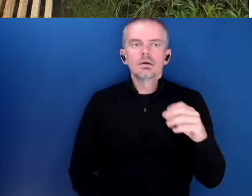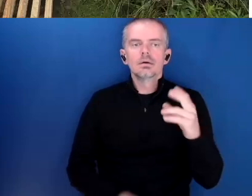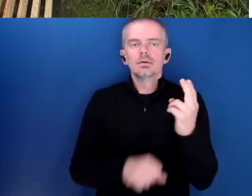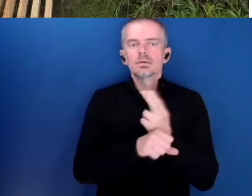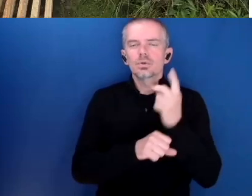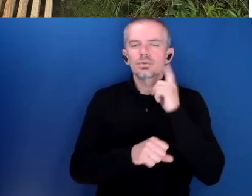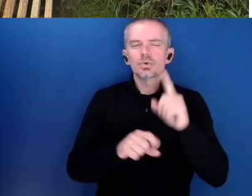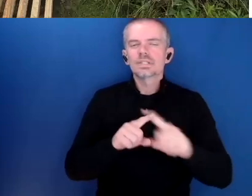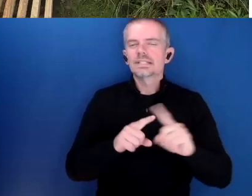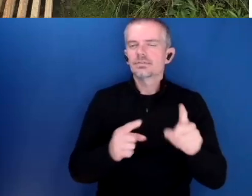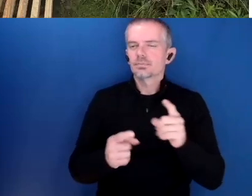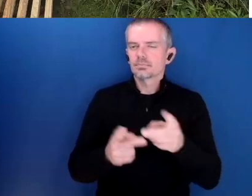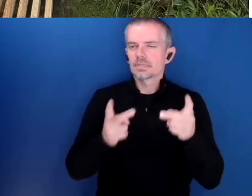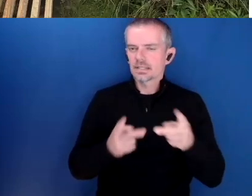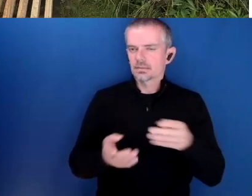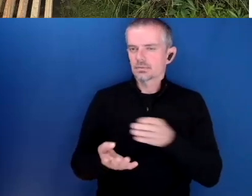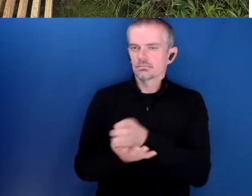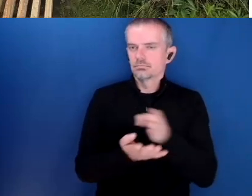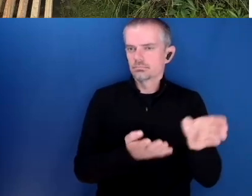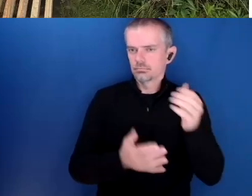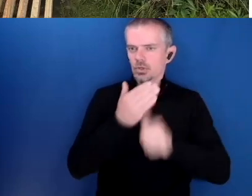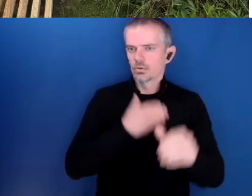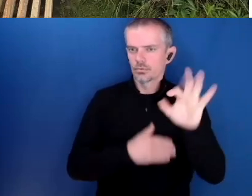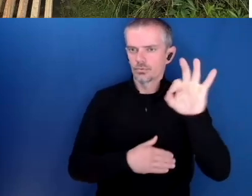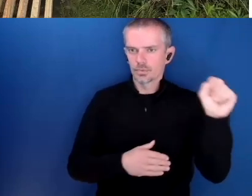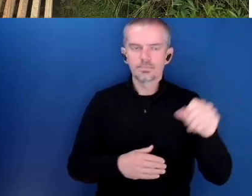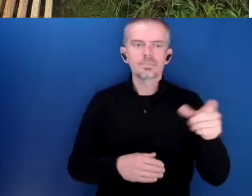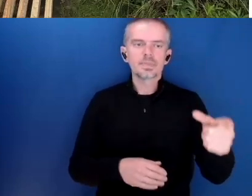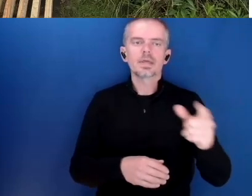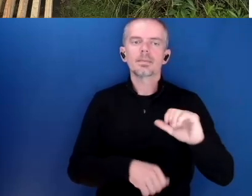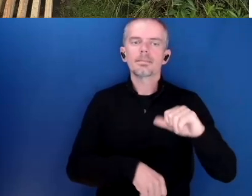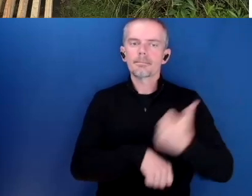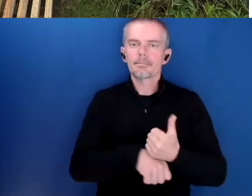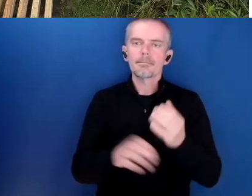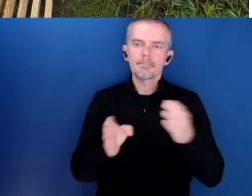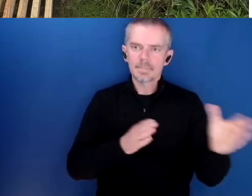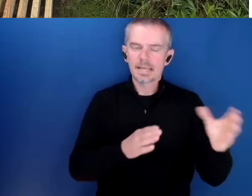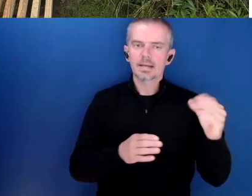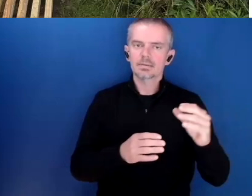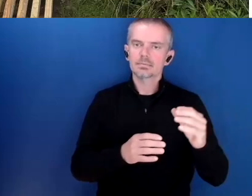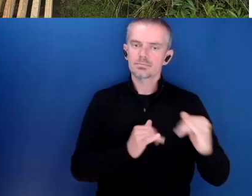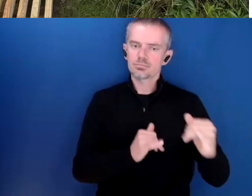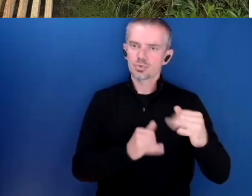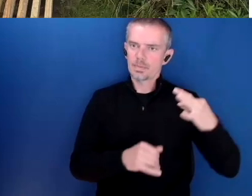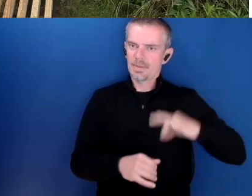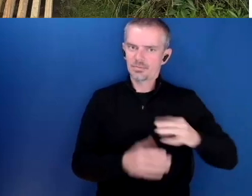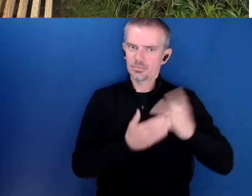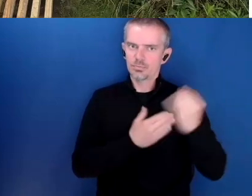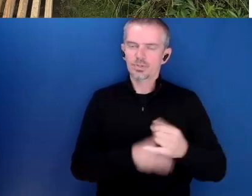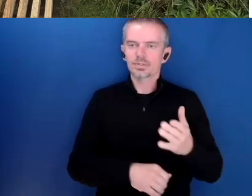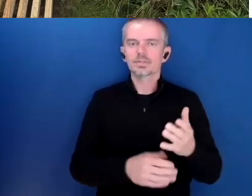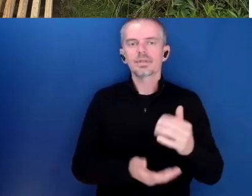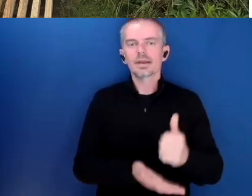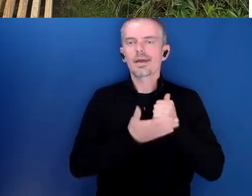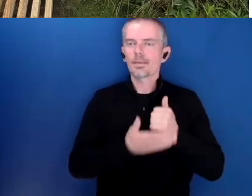of the Forest Service and are used to develop, plan, and implement mutually beneficial projects that enhance Forest Service